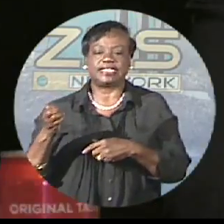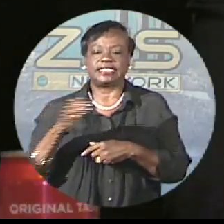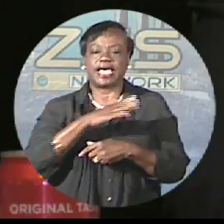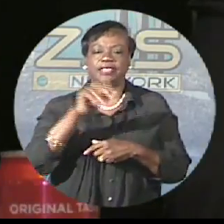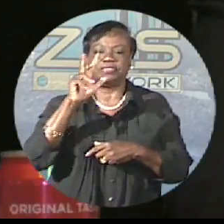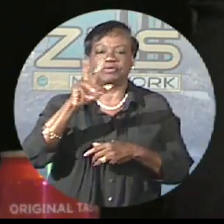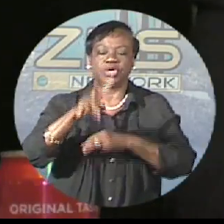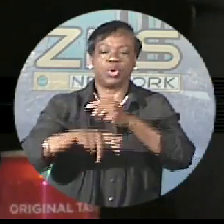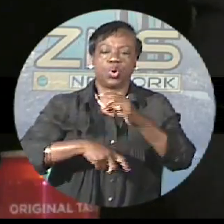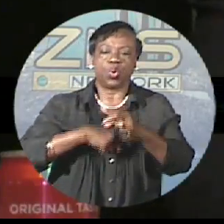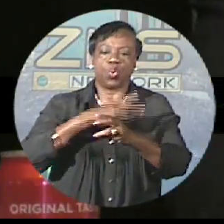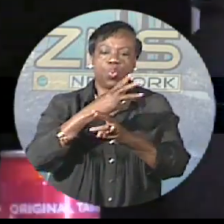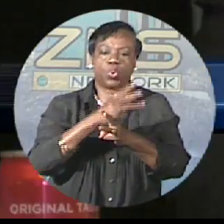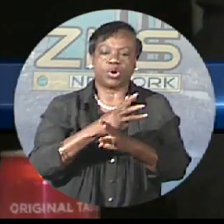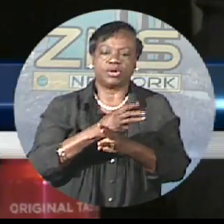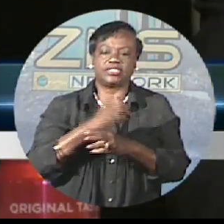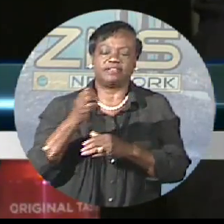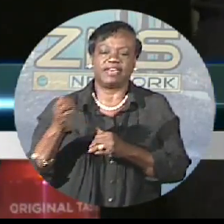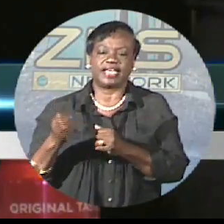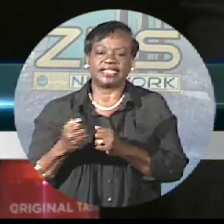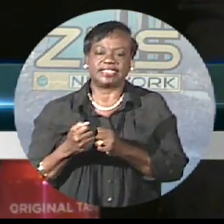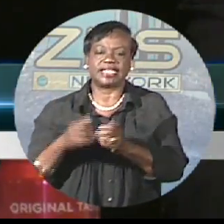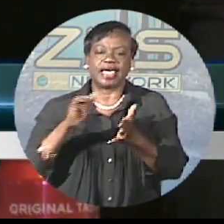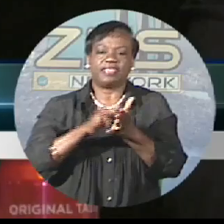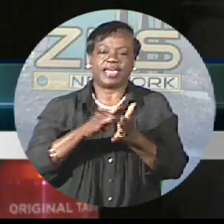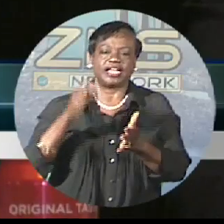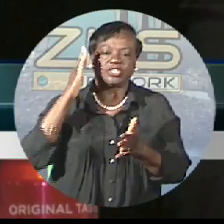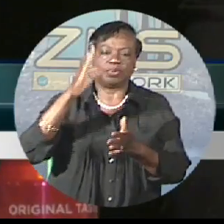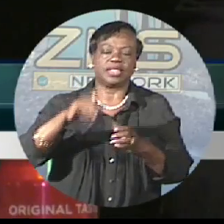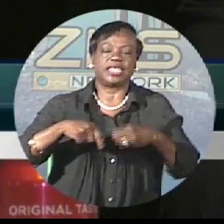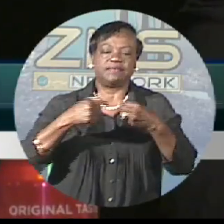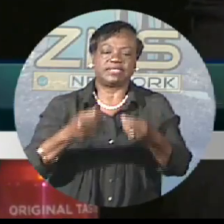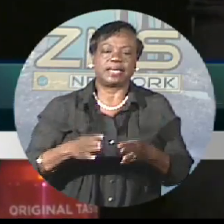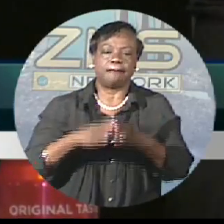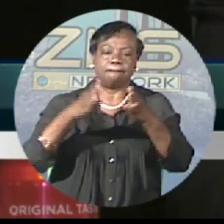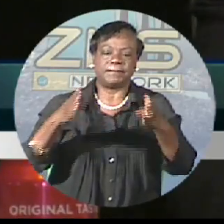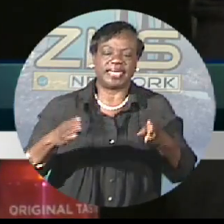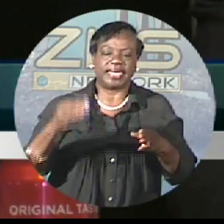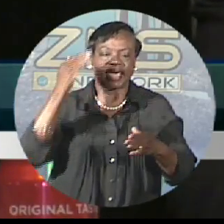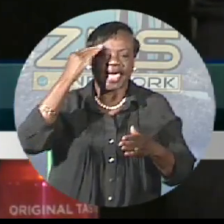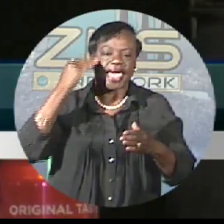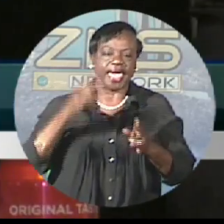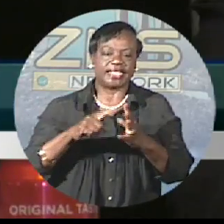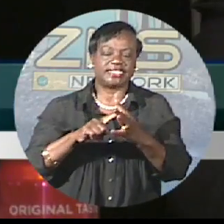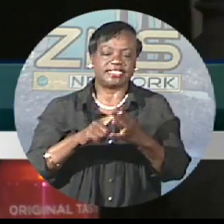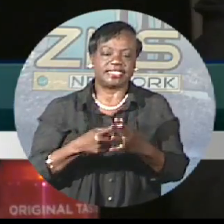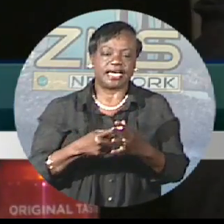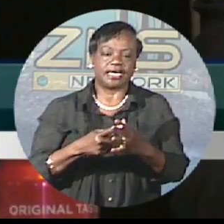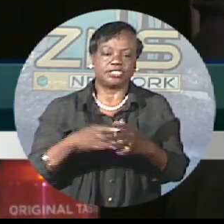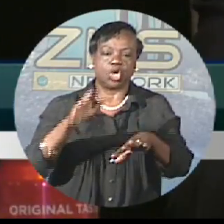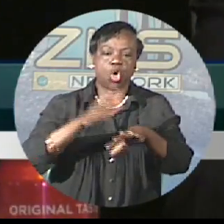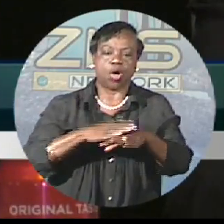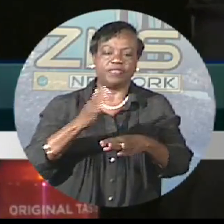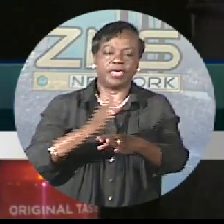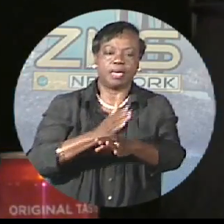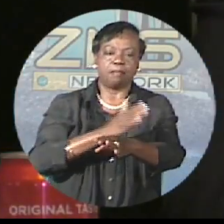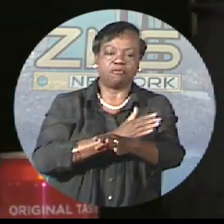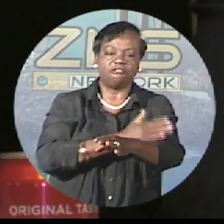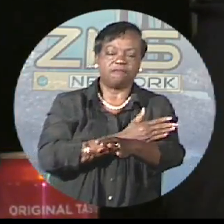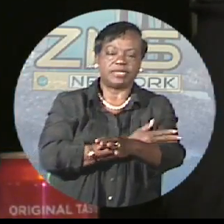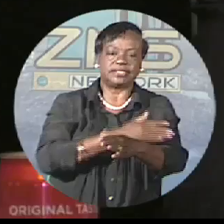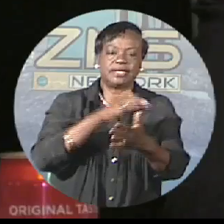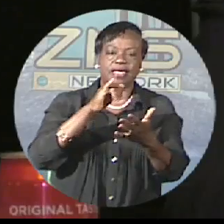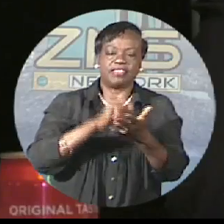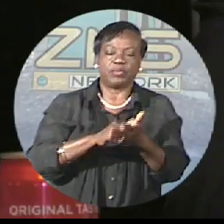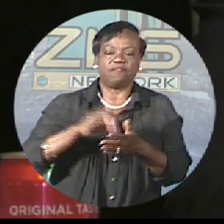events. That would have given us a tremendous head start on the improvements that we've committed to when we